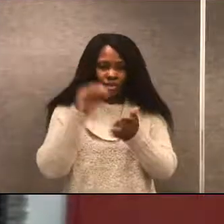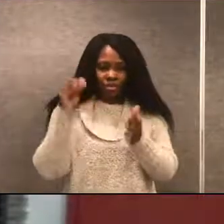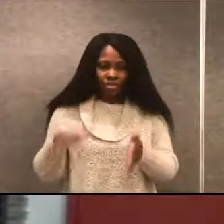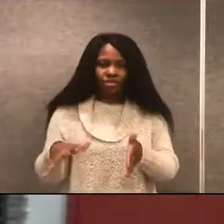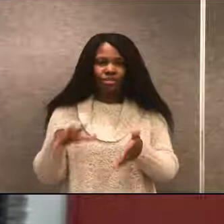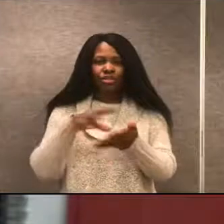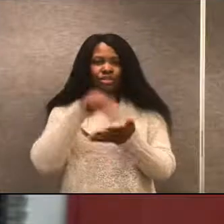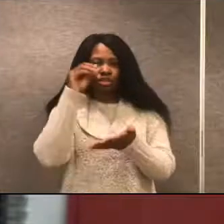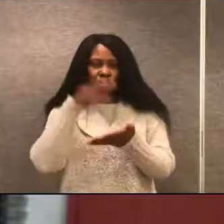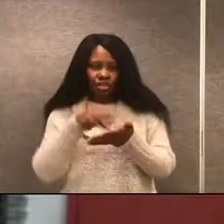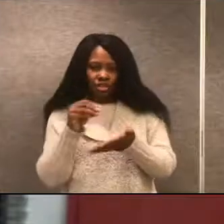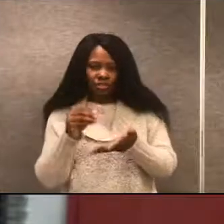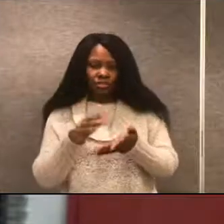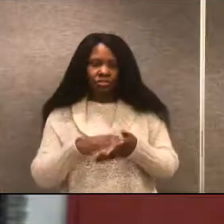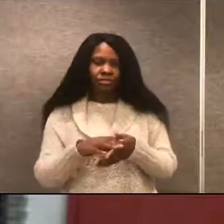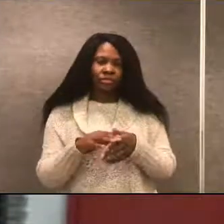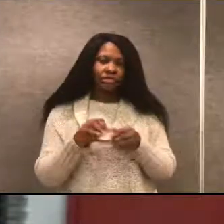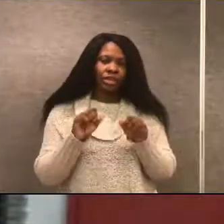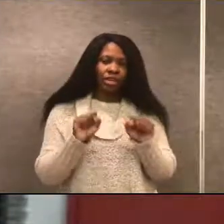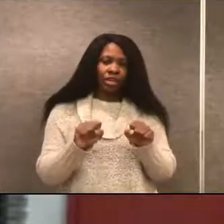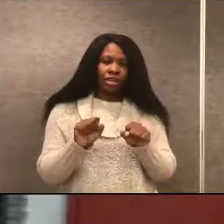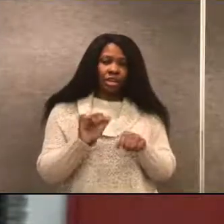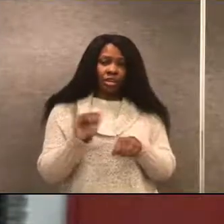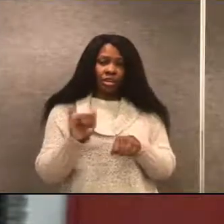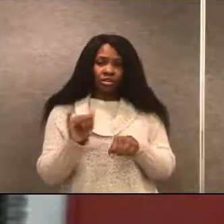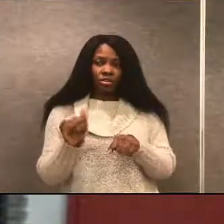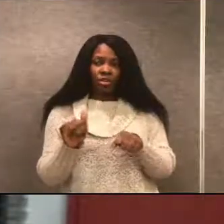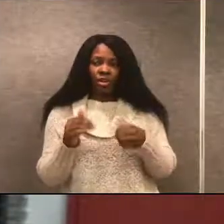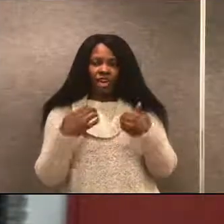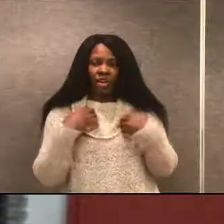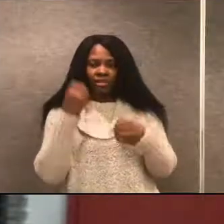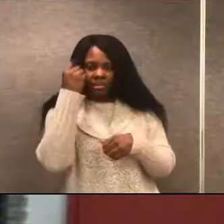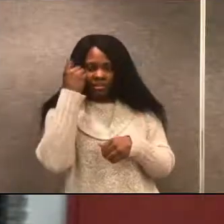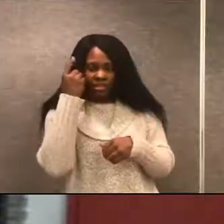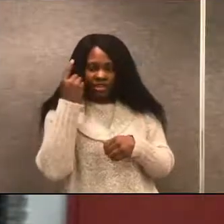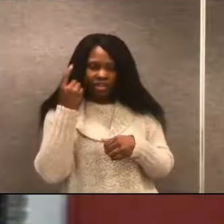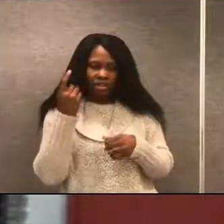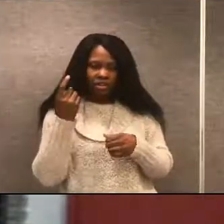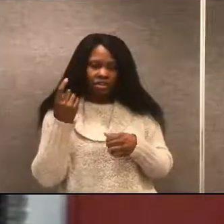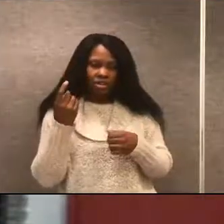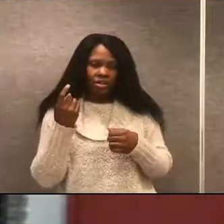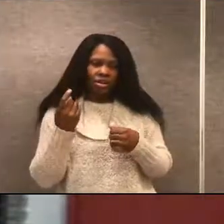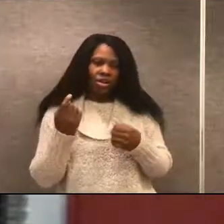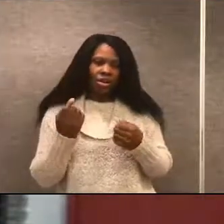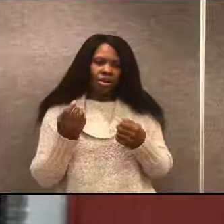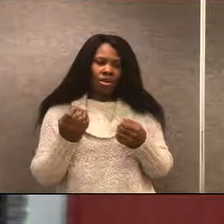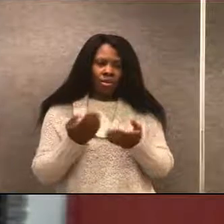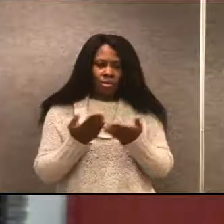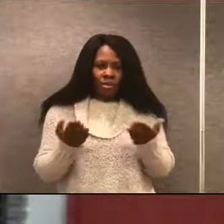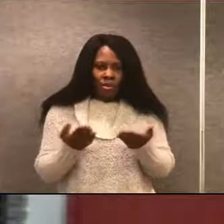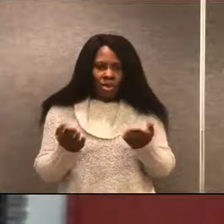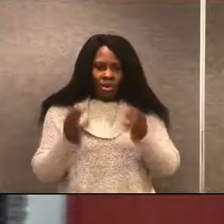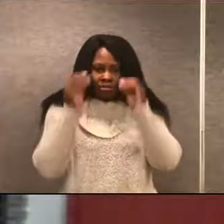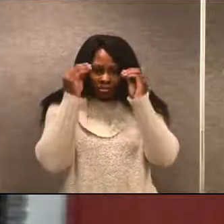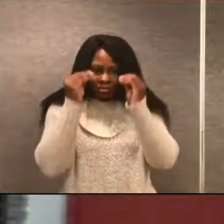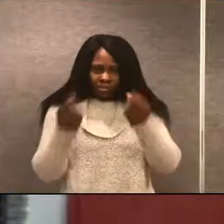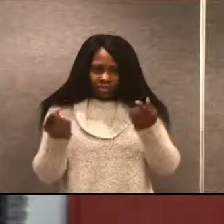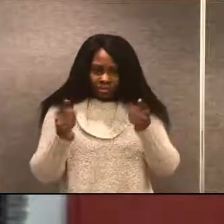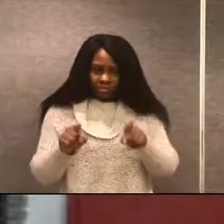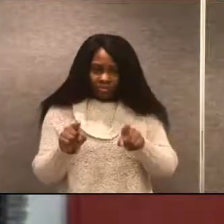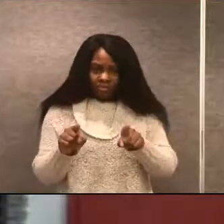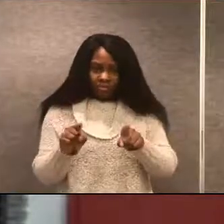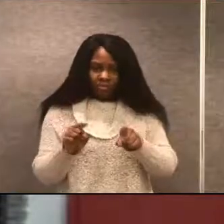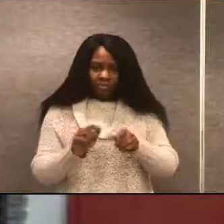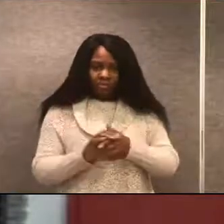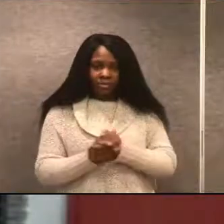for a transparency that is there with regards to what instruction is happening, and allows for us, you want to hold